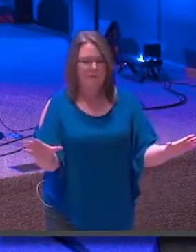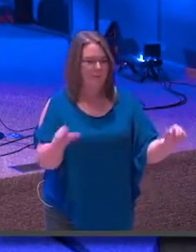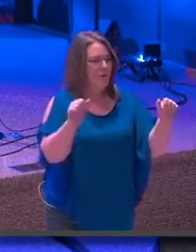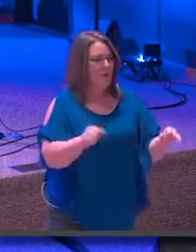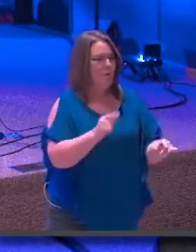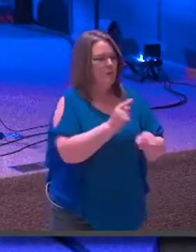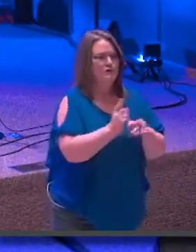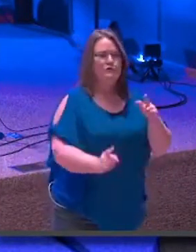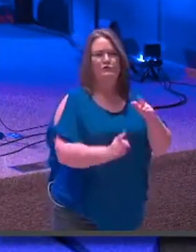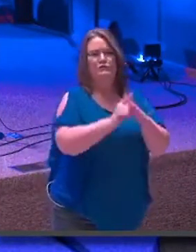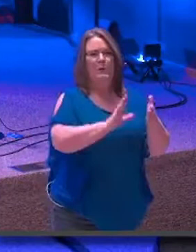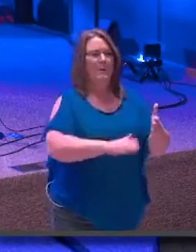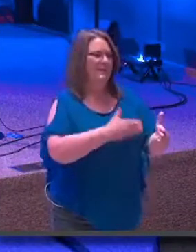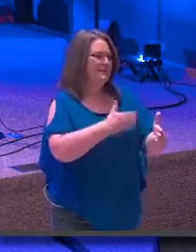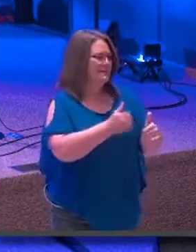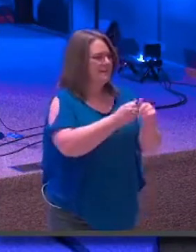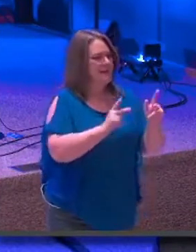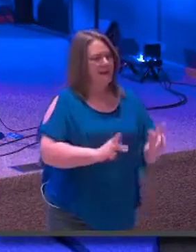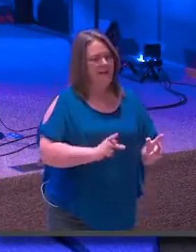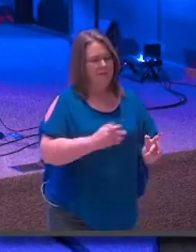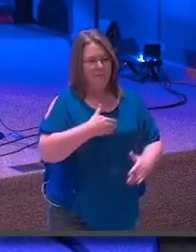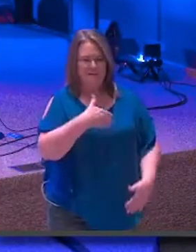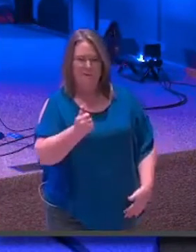sing everybody's preferred songs.